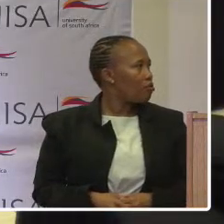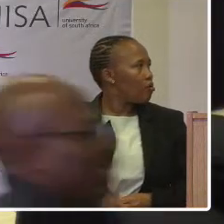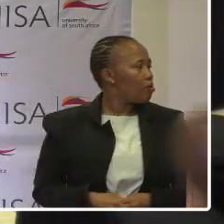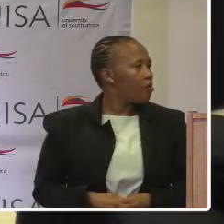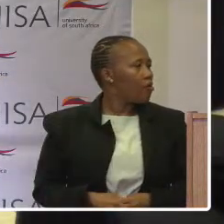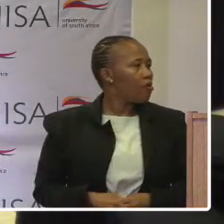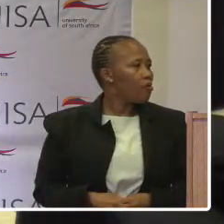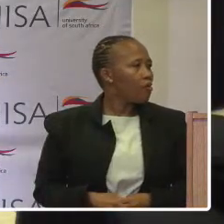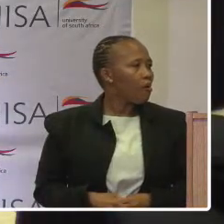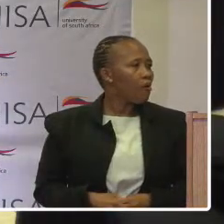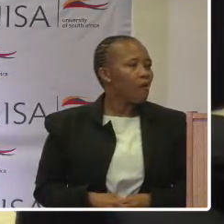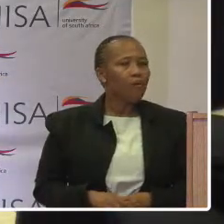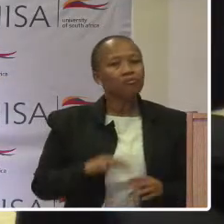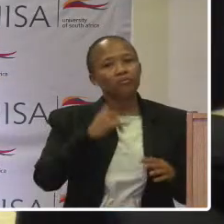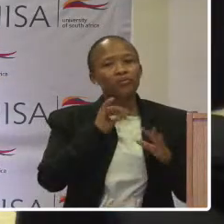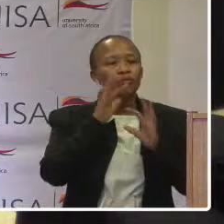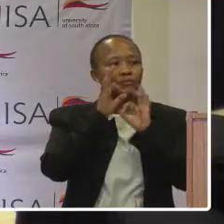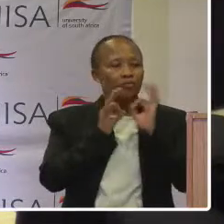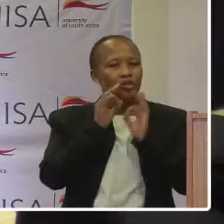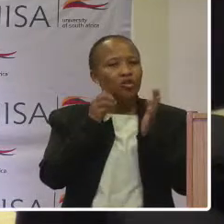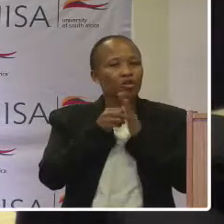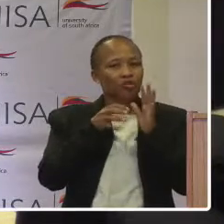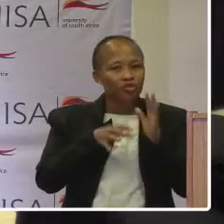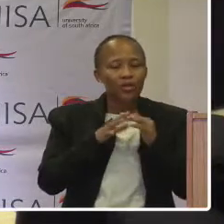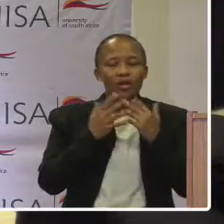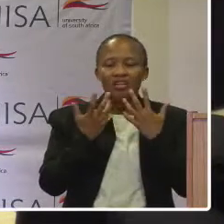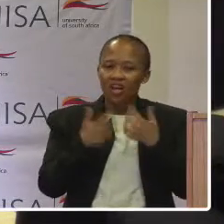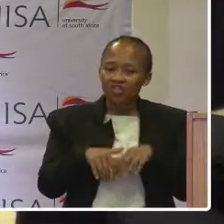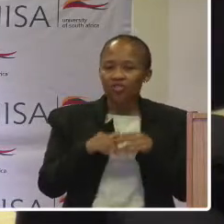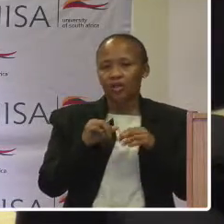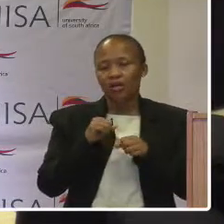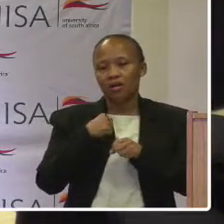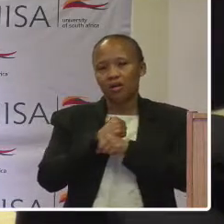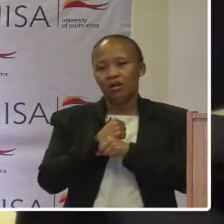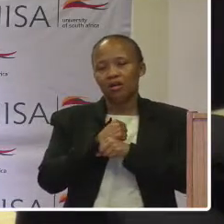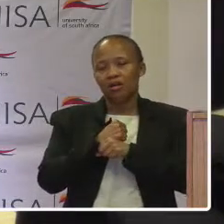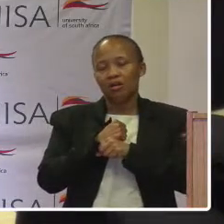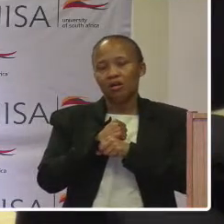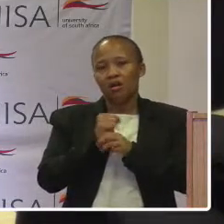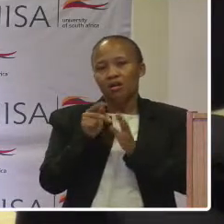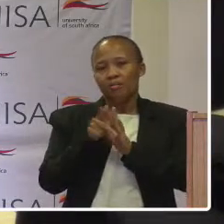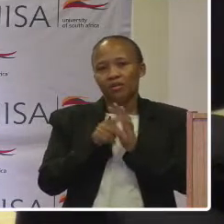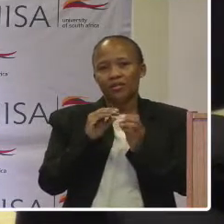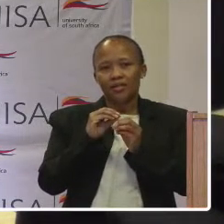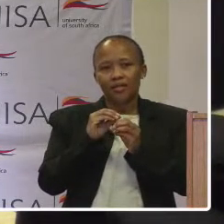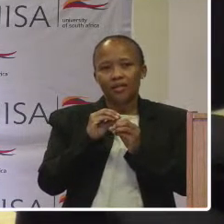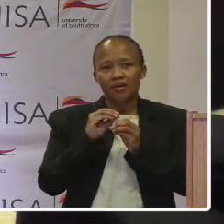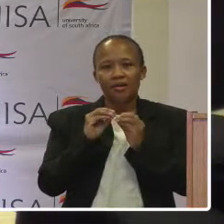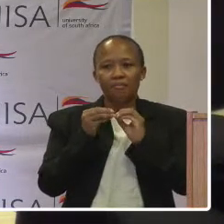which group you fall on. Are you a student, engineer, policymaker? Let's make this fun.